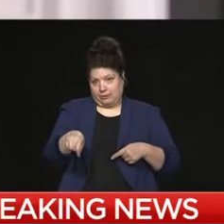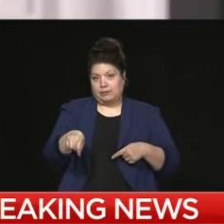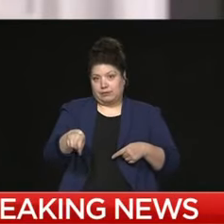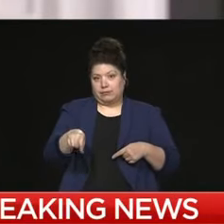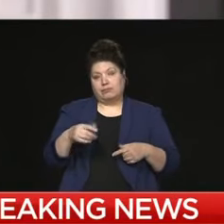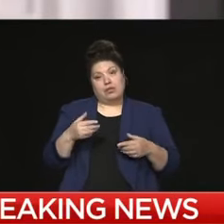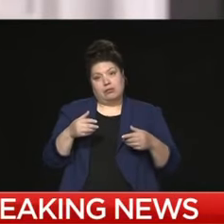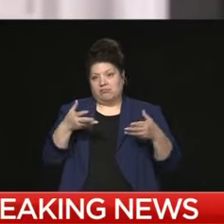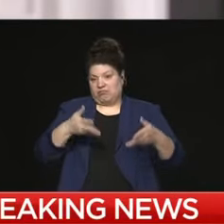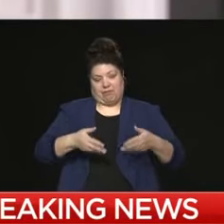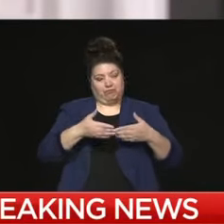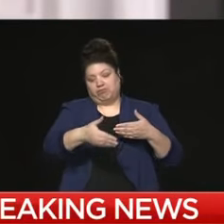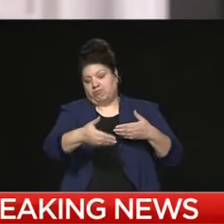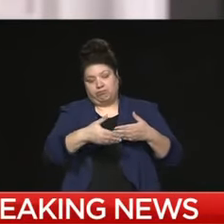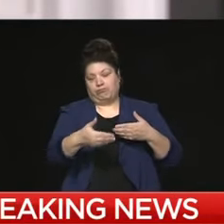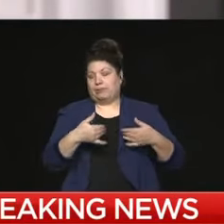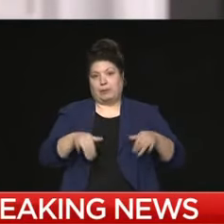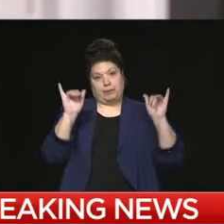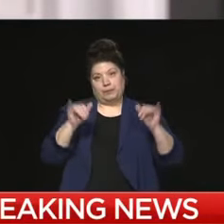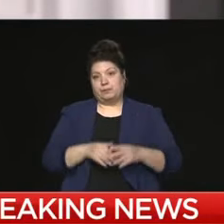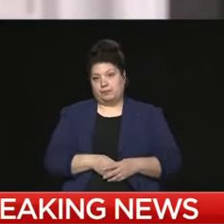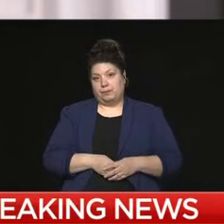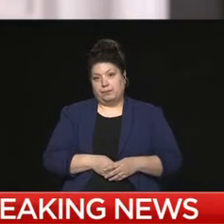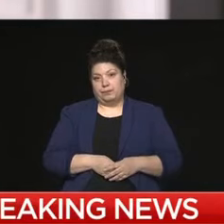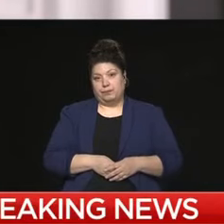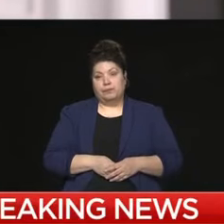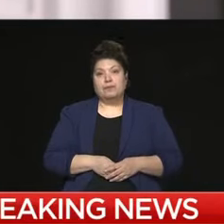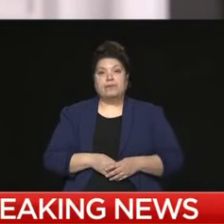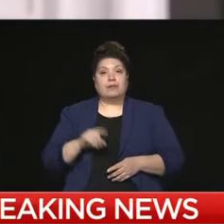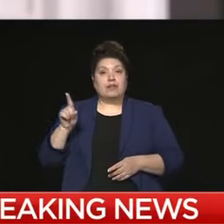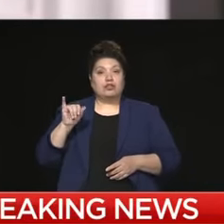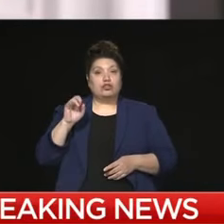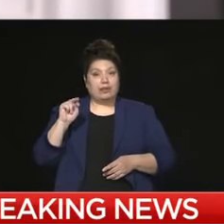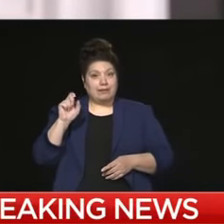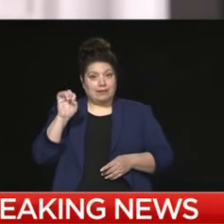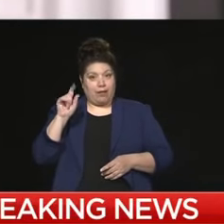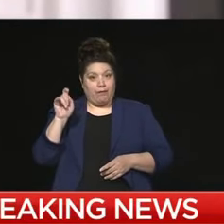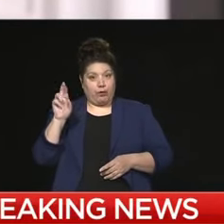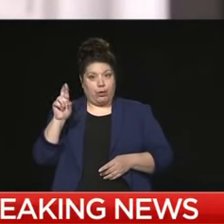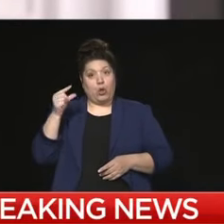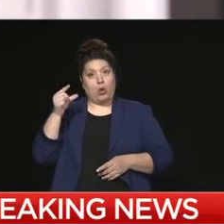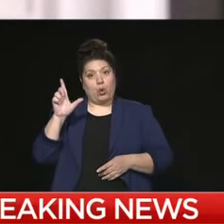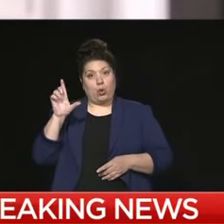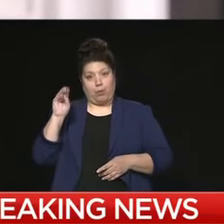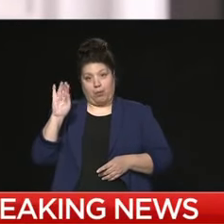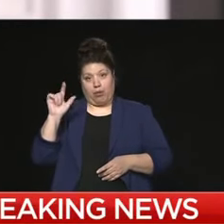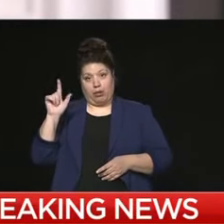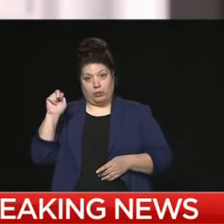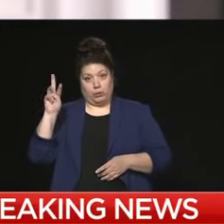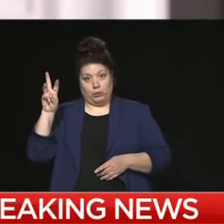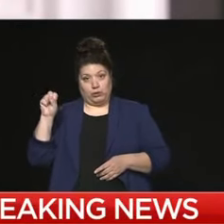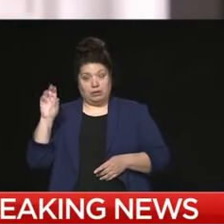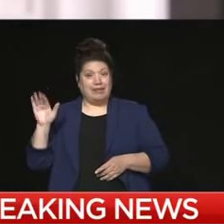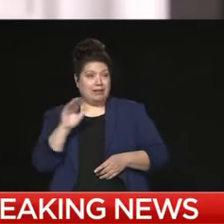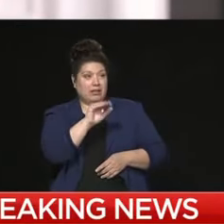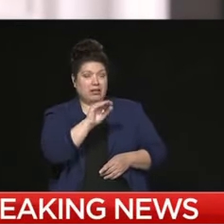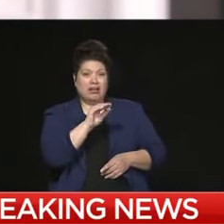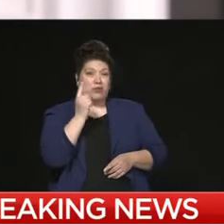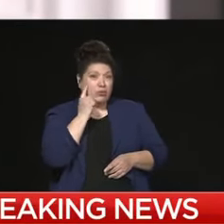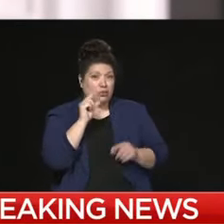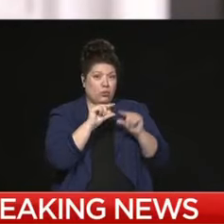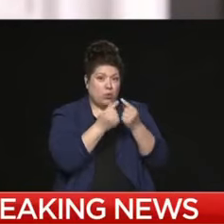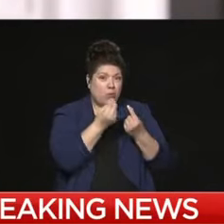for a good while to come still. Prime Minister Janet Silver, Global News. With people dying at group homes for